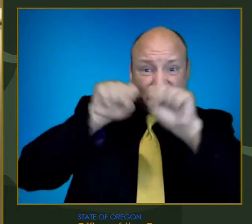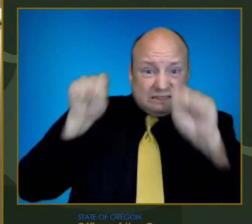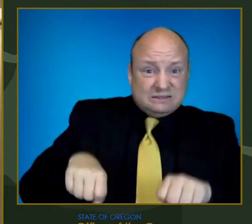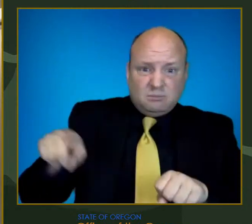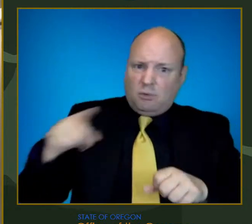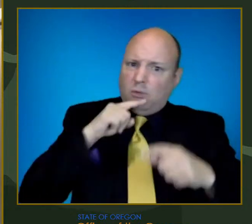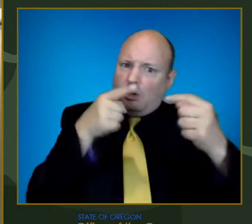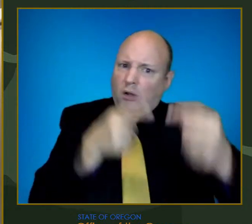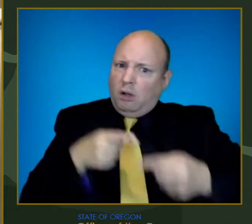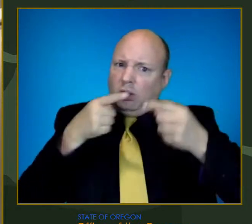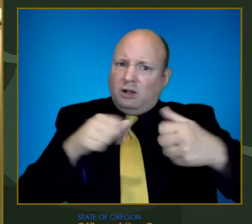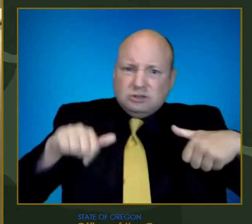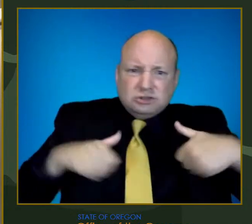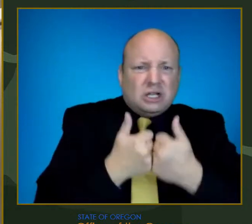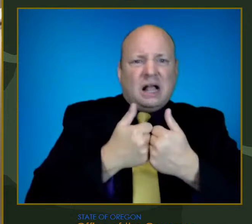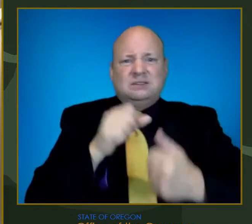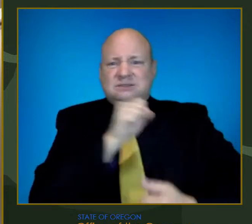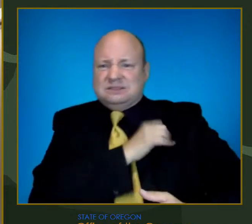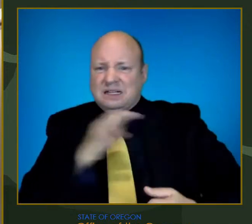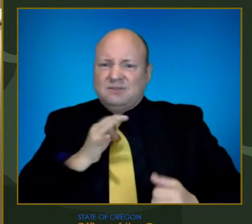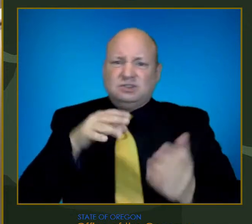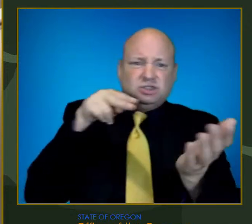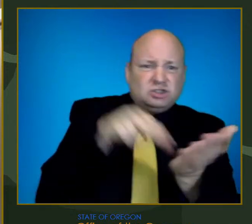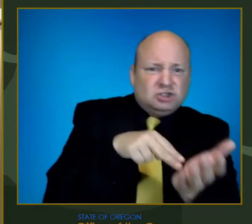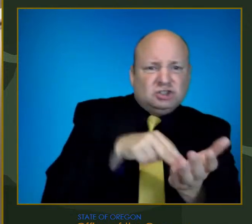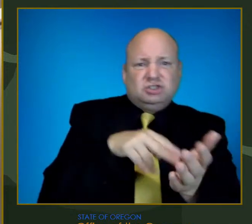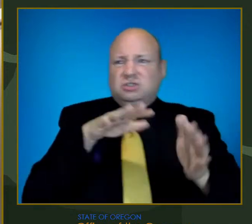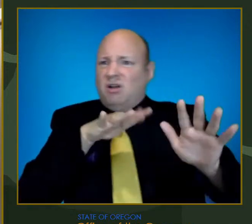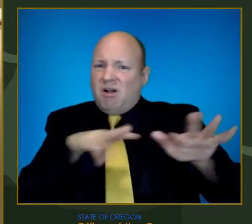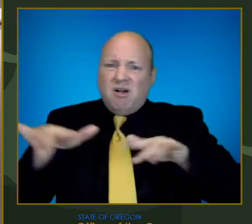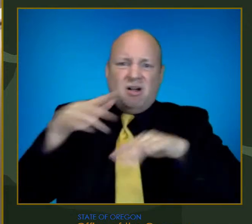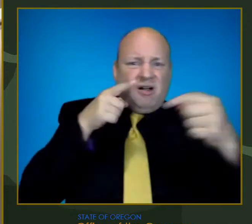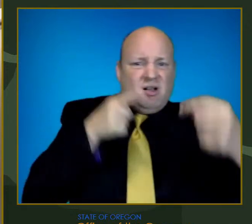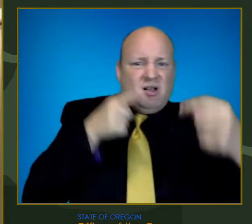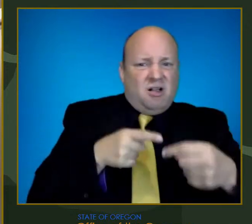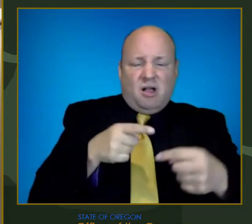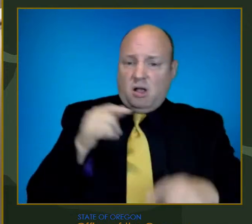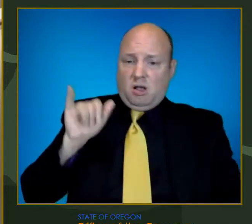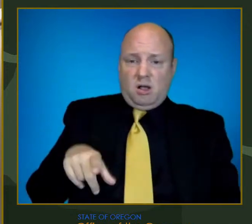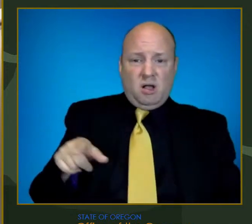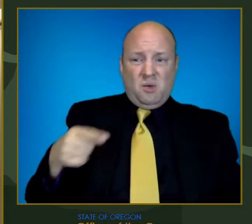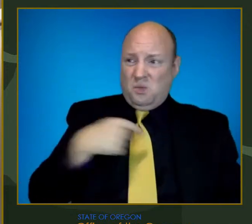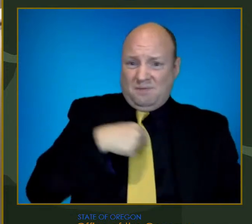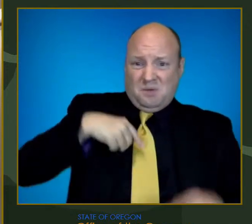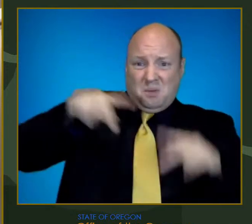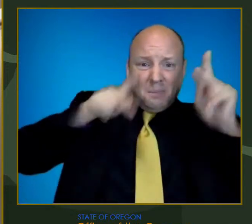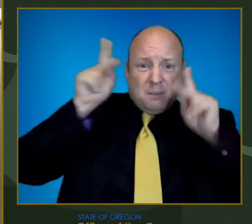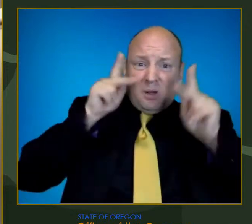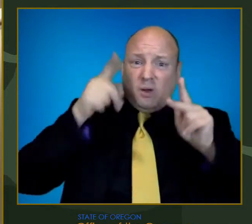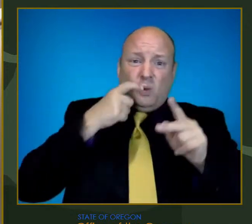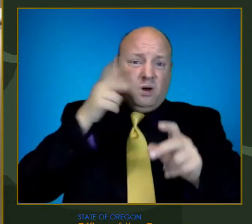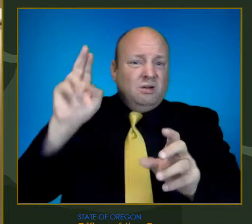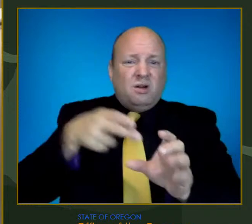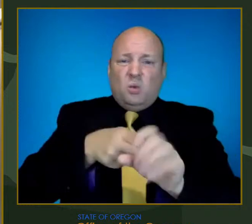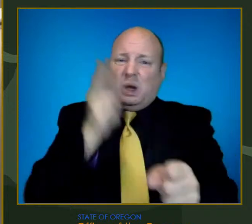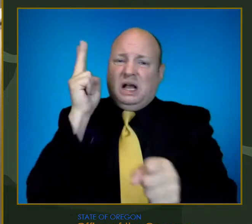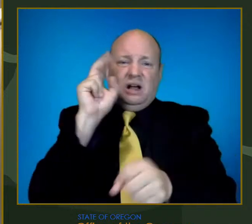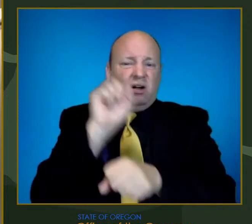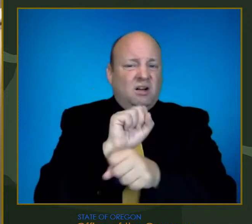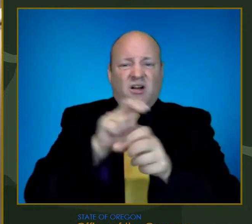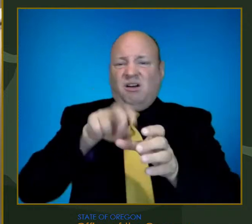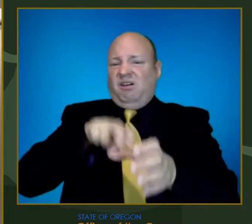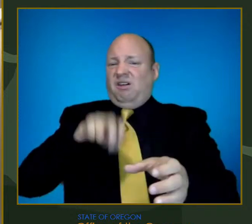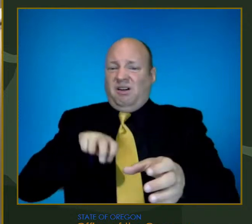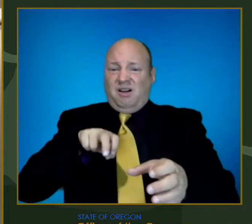particular nursing care. We have 800 open positions in our healthcare organization. Close to 200 of those are nurses. And we've been